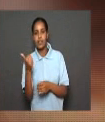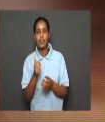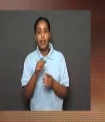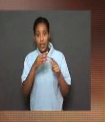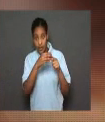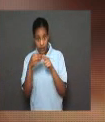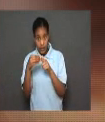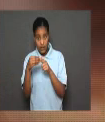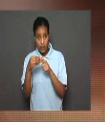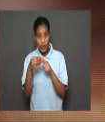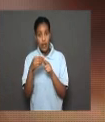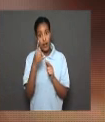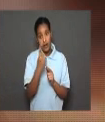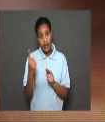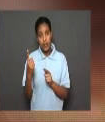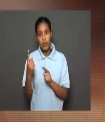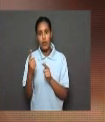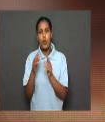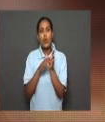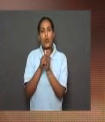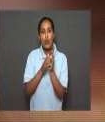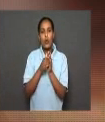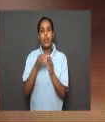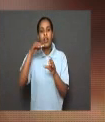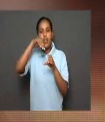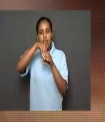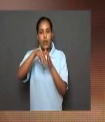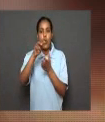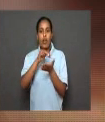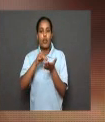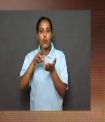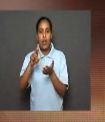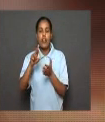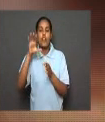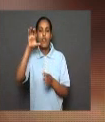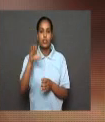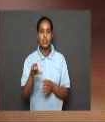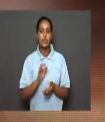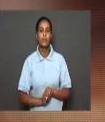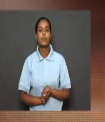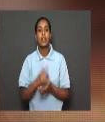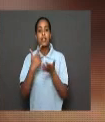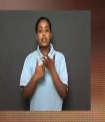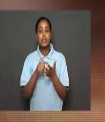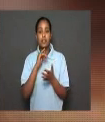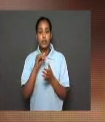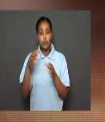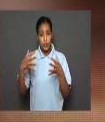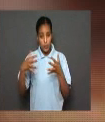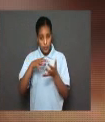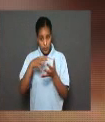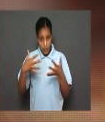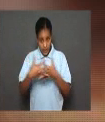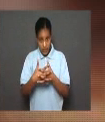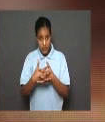except through relatively weak intermolecular forces. This makes it very